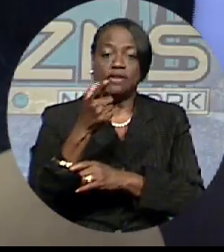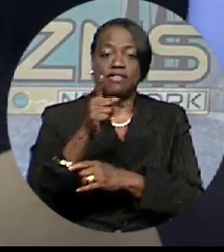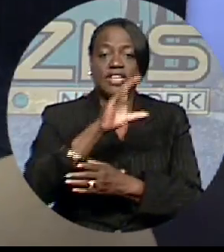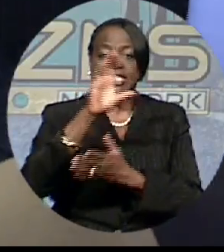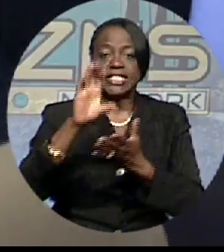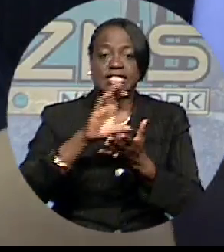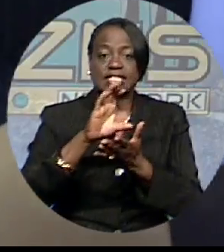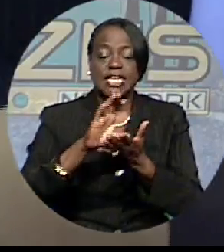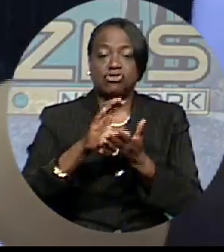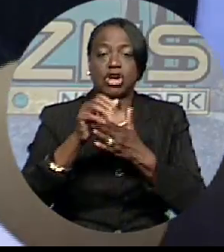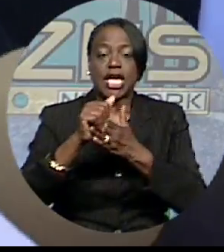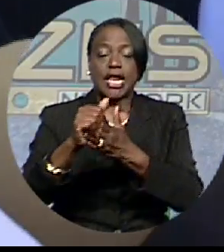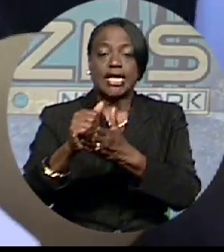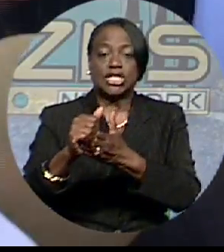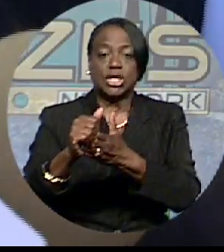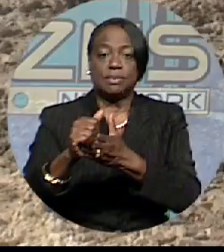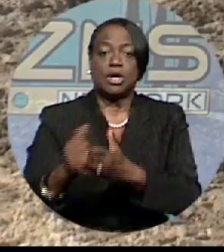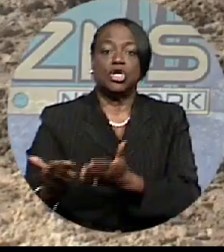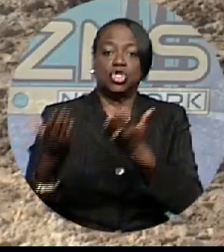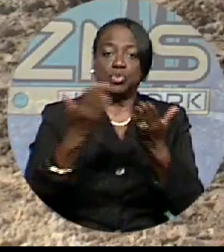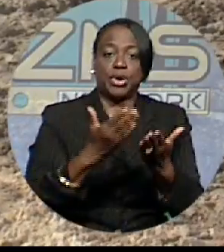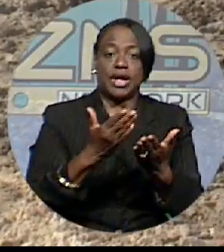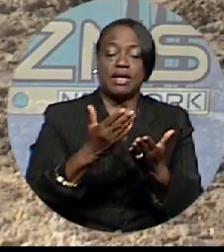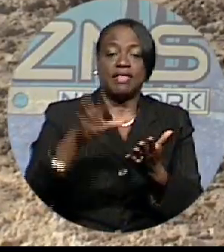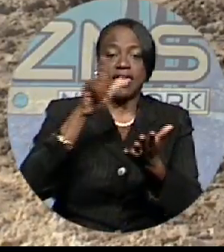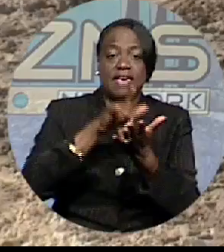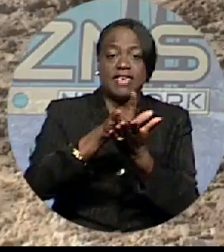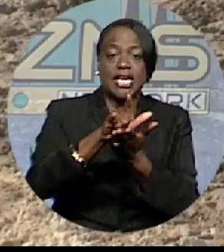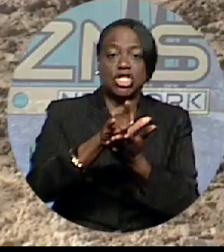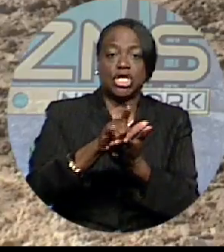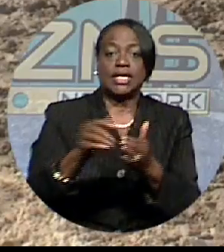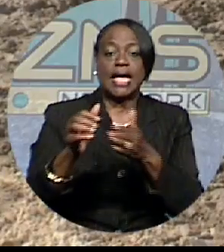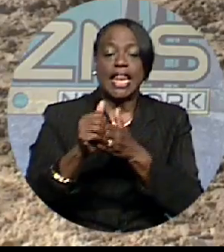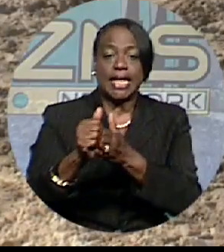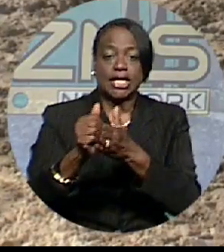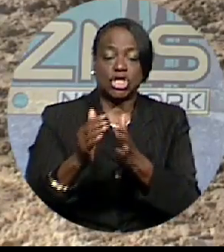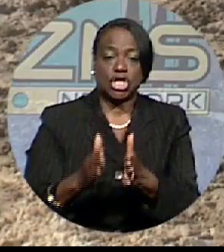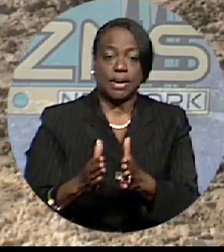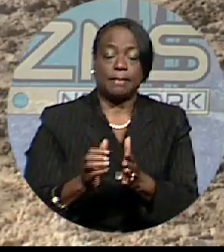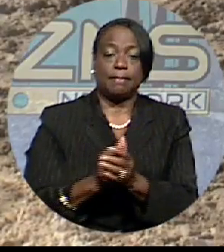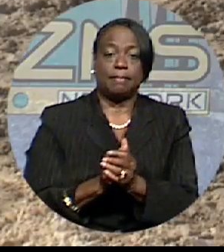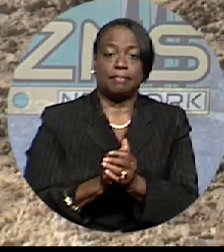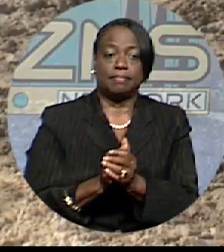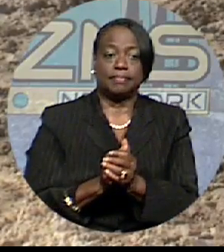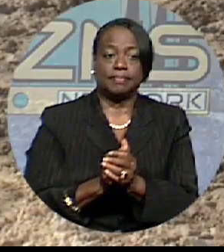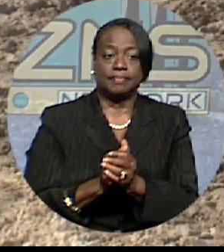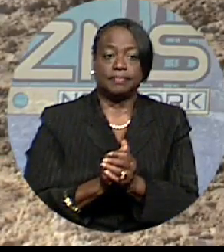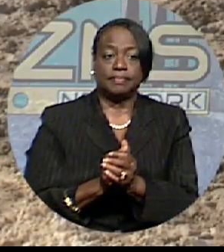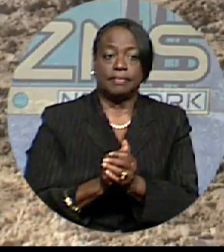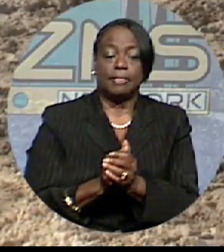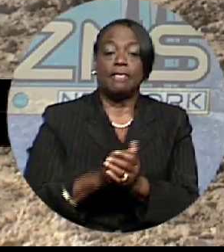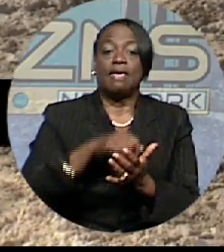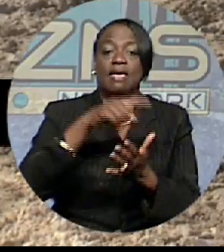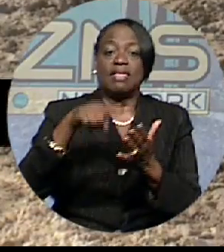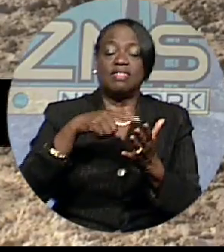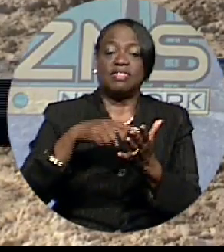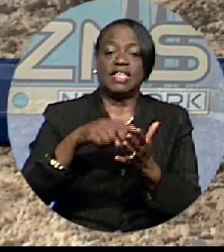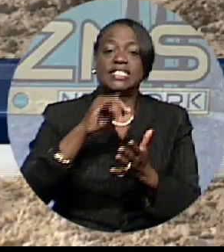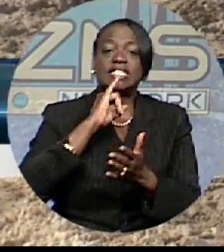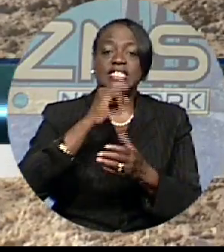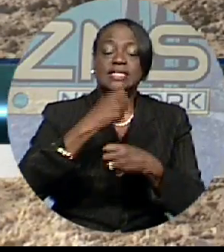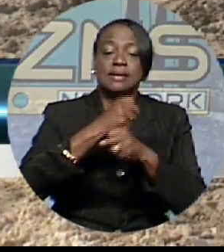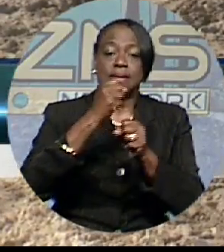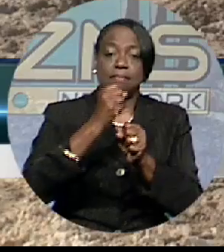to bring the appropriate aviation leadership. The construction of this new facility augurs well not only for LPIA, but also making